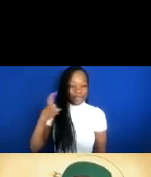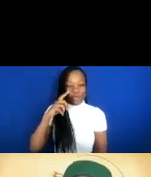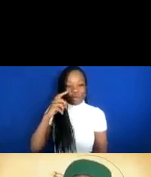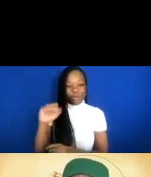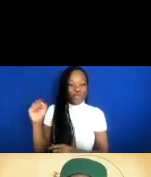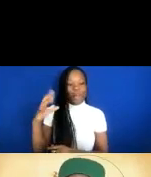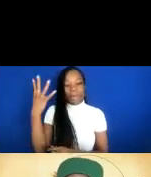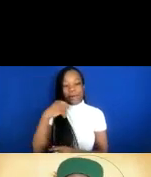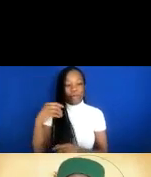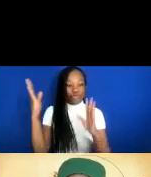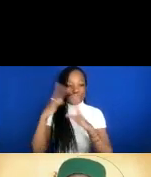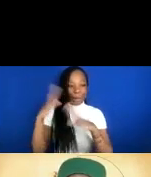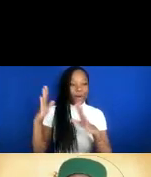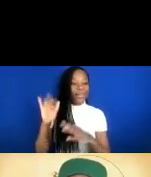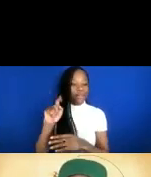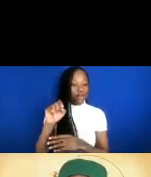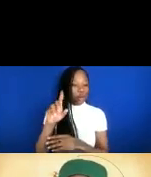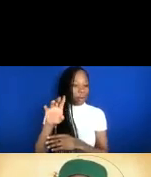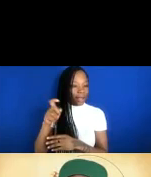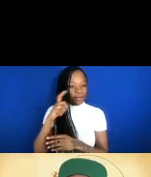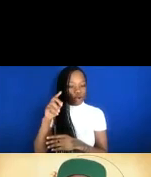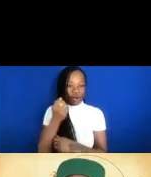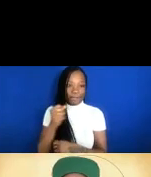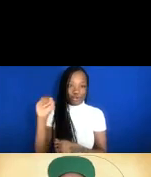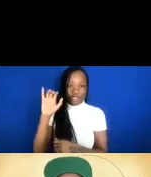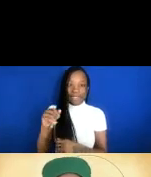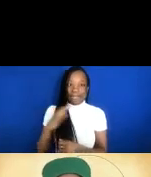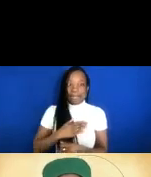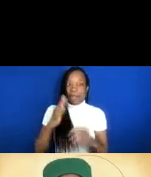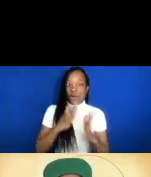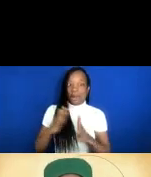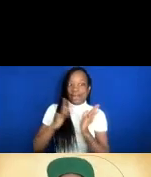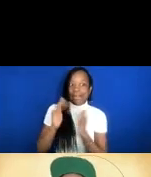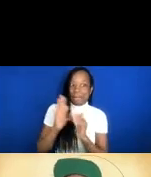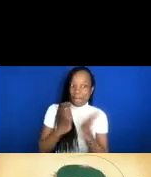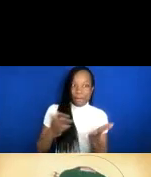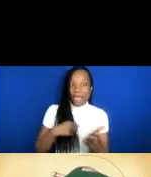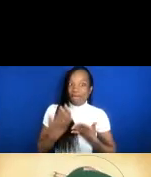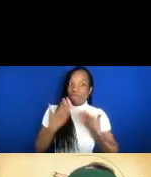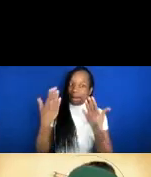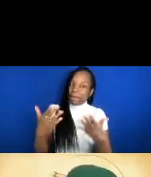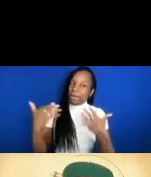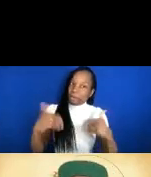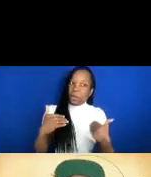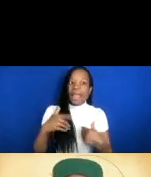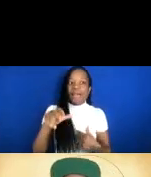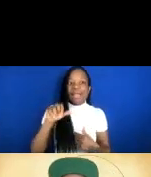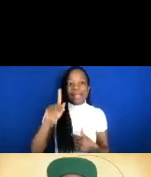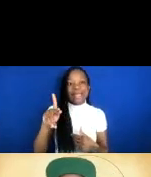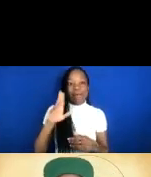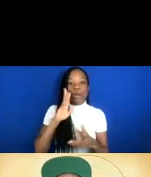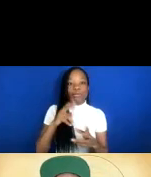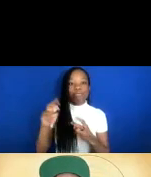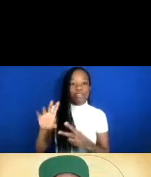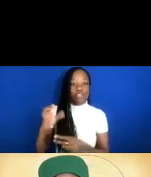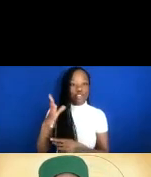go to their online toolbox, which is very, very helpful. Highly recommend checking it out. This is not a media justice resource, but it's definitely one I'm